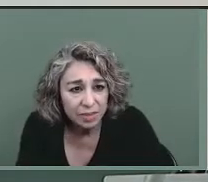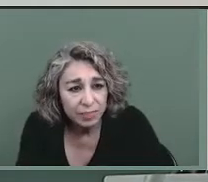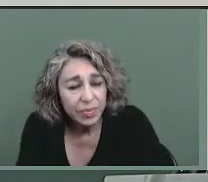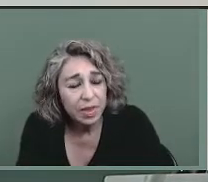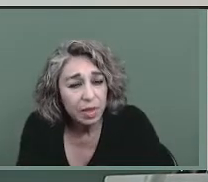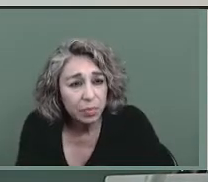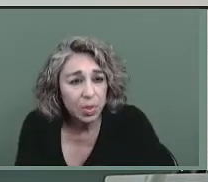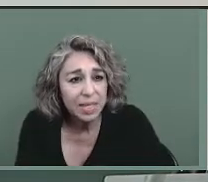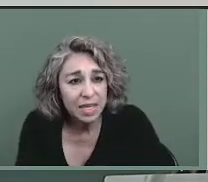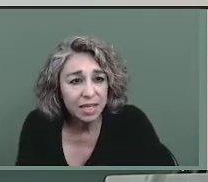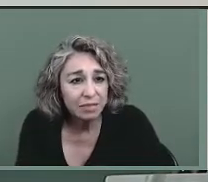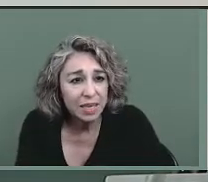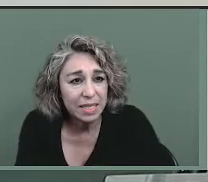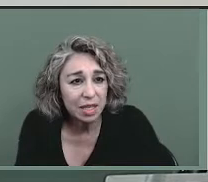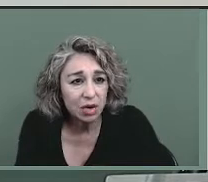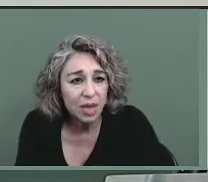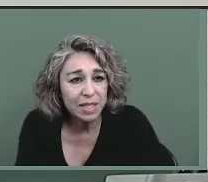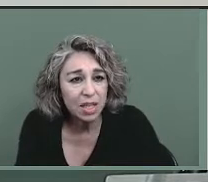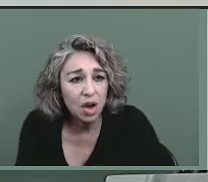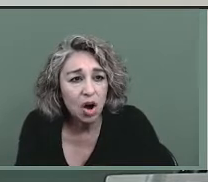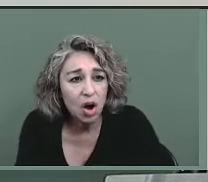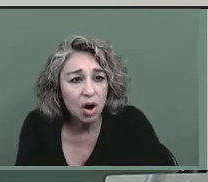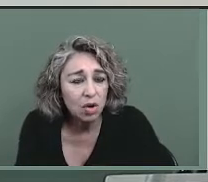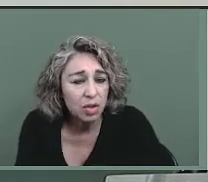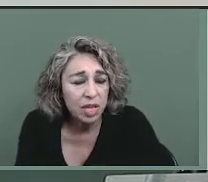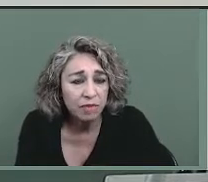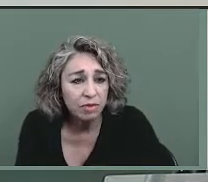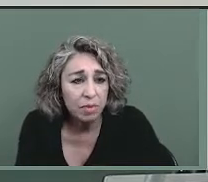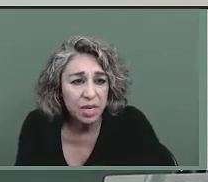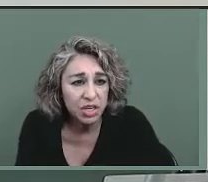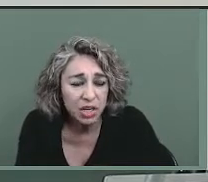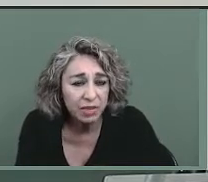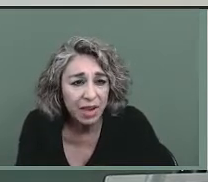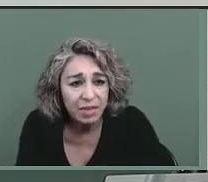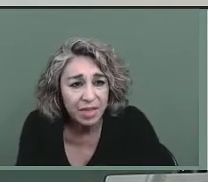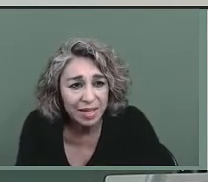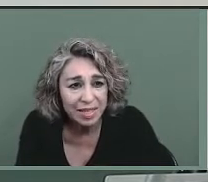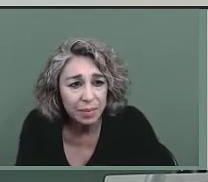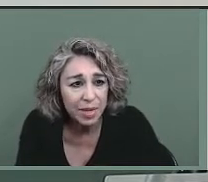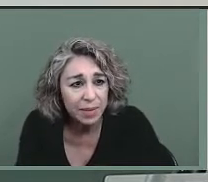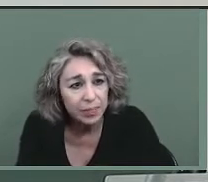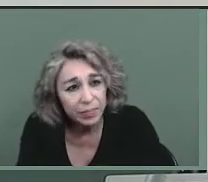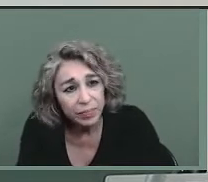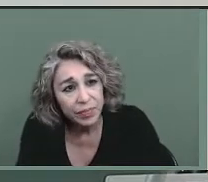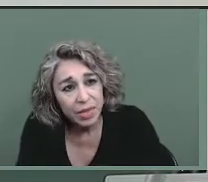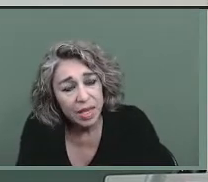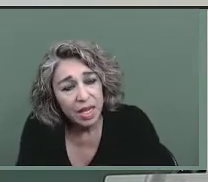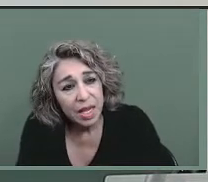false. The president of Mexico has all the information of everything that's happening.